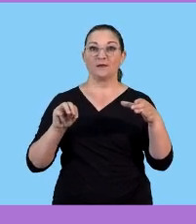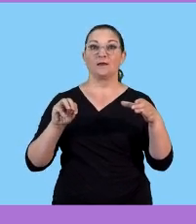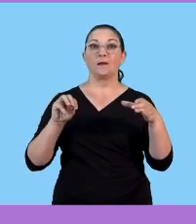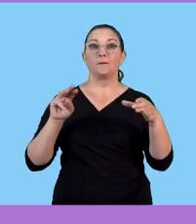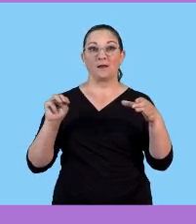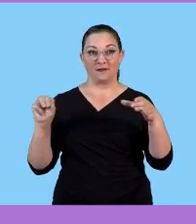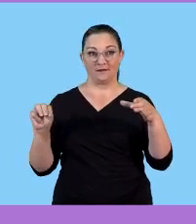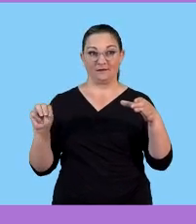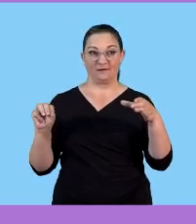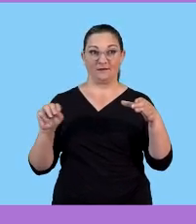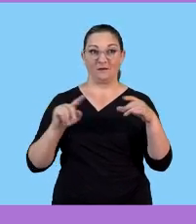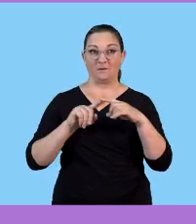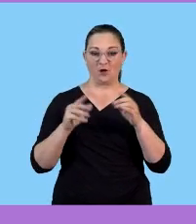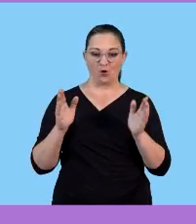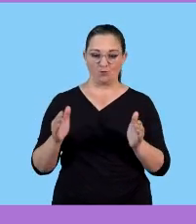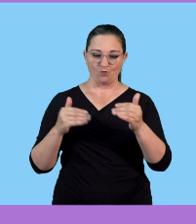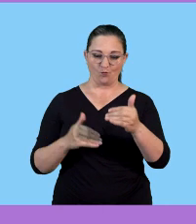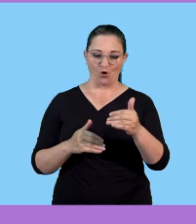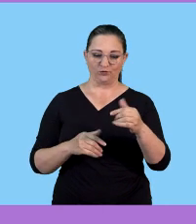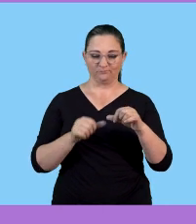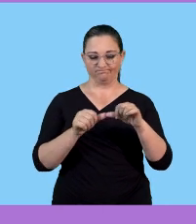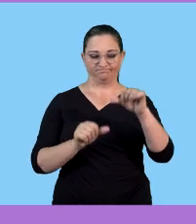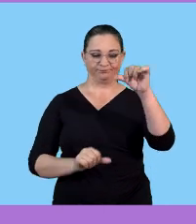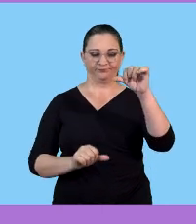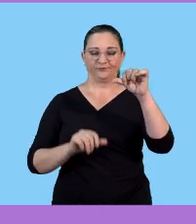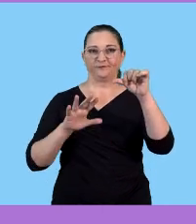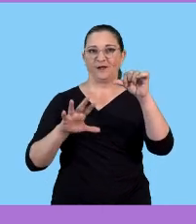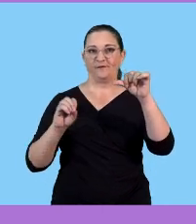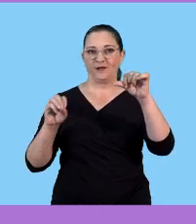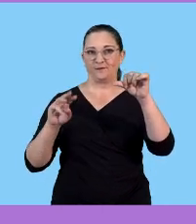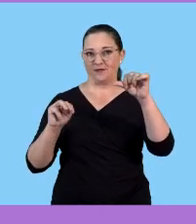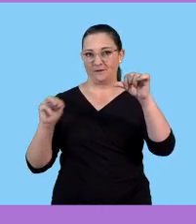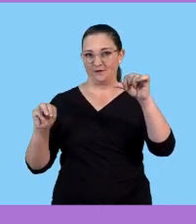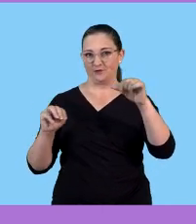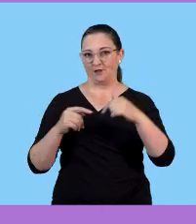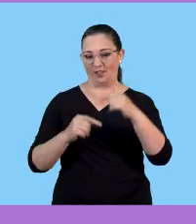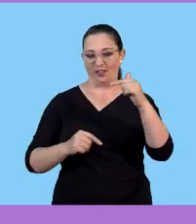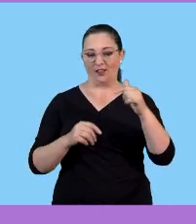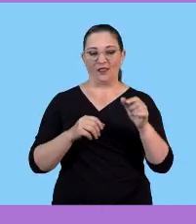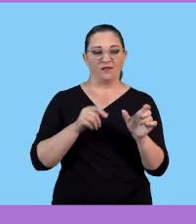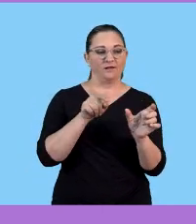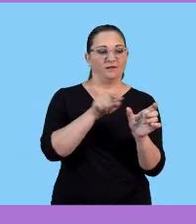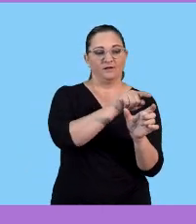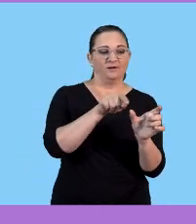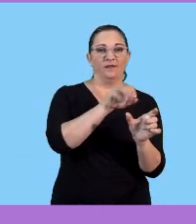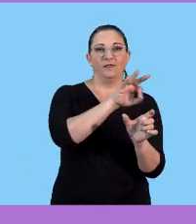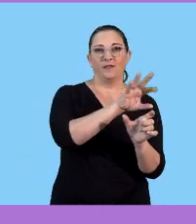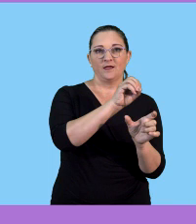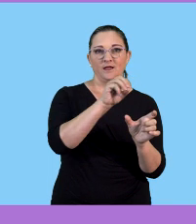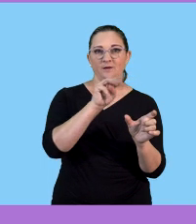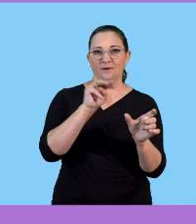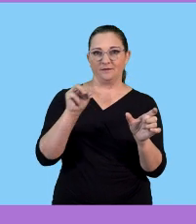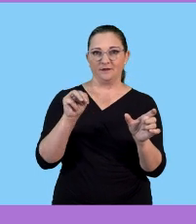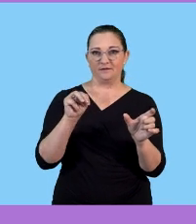500 millimeters long, 300 millimeters wide, and 240 millimeters